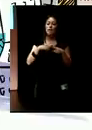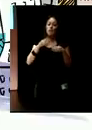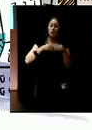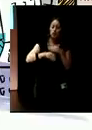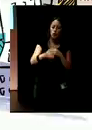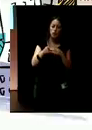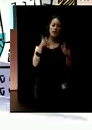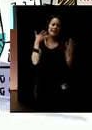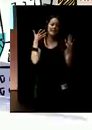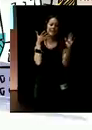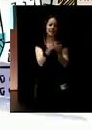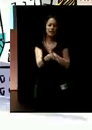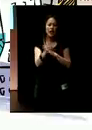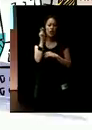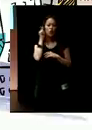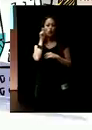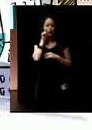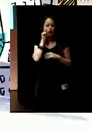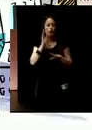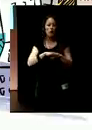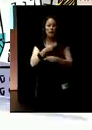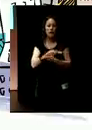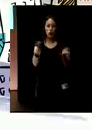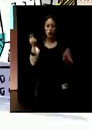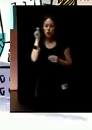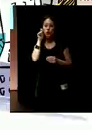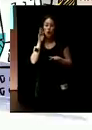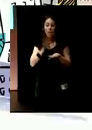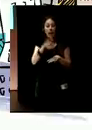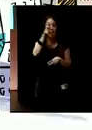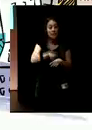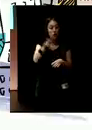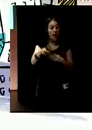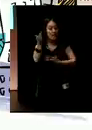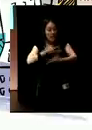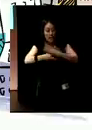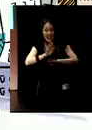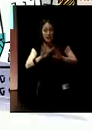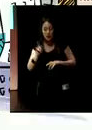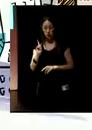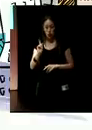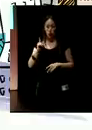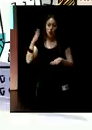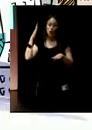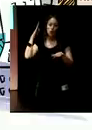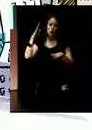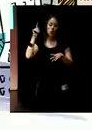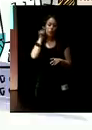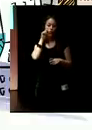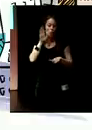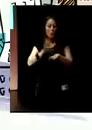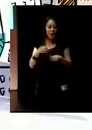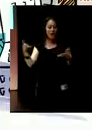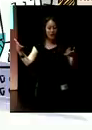or even accessible tourism. It's about creating services, creating the